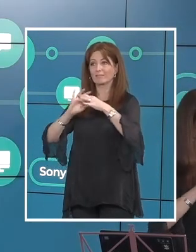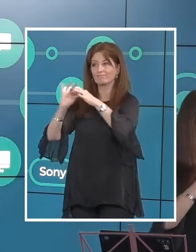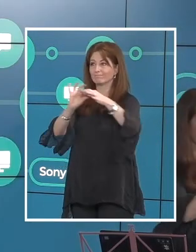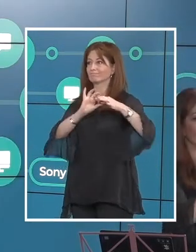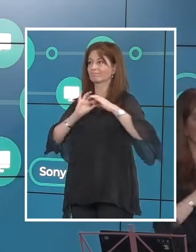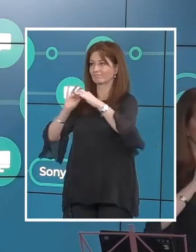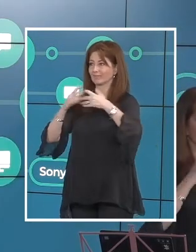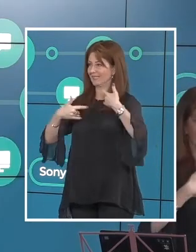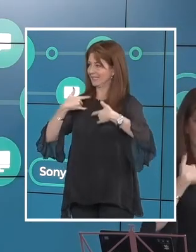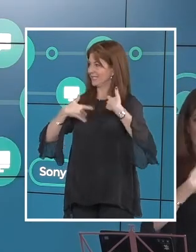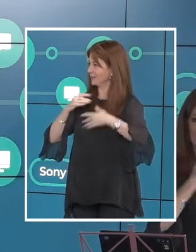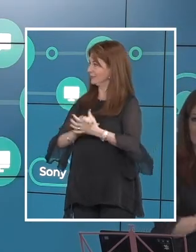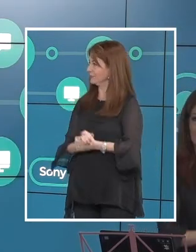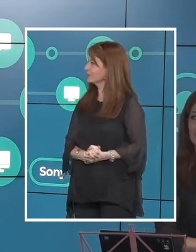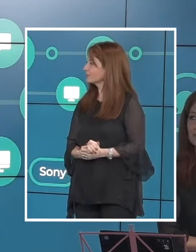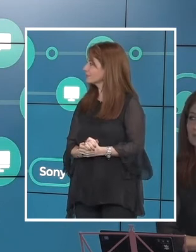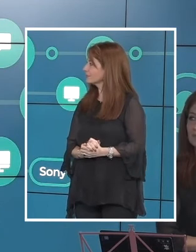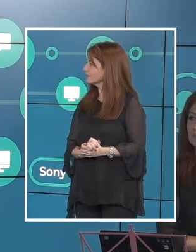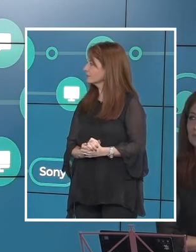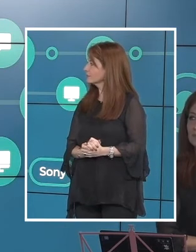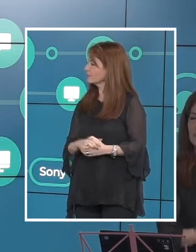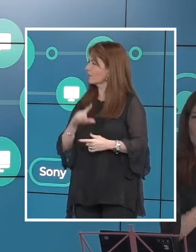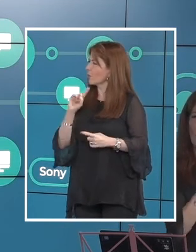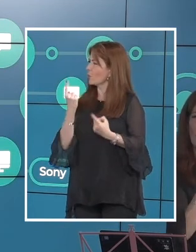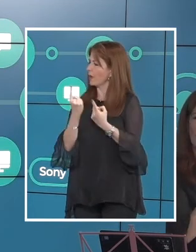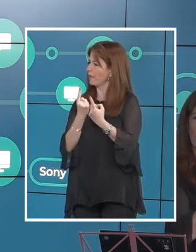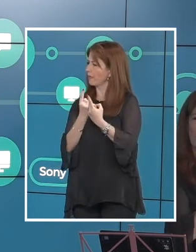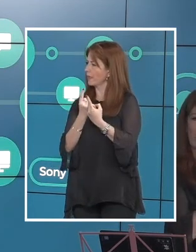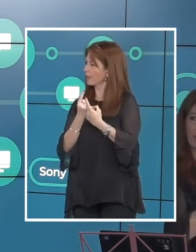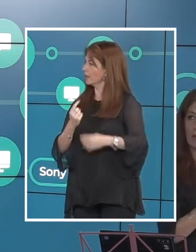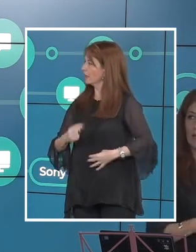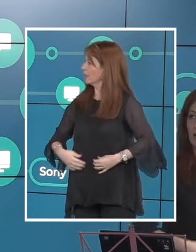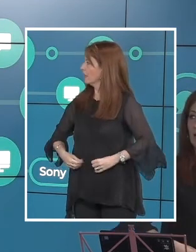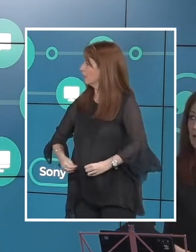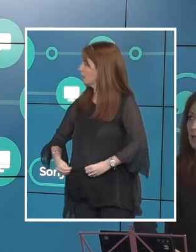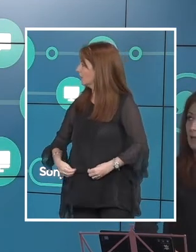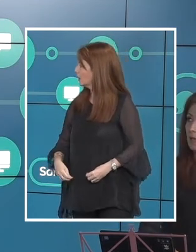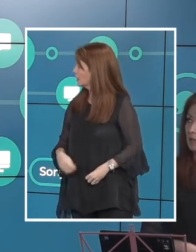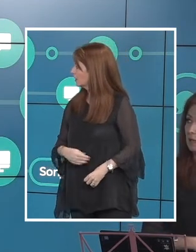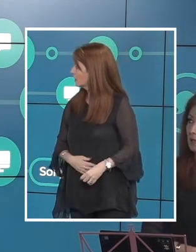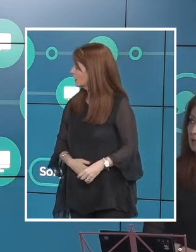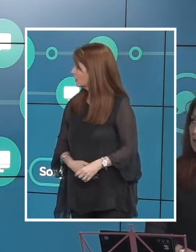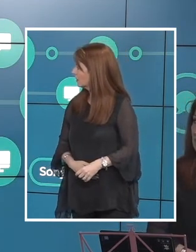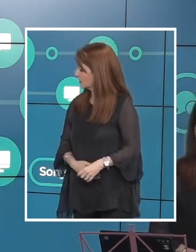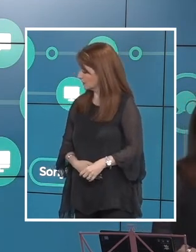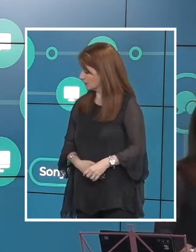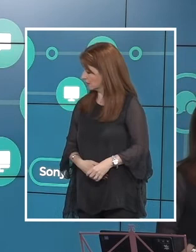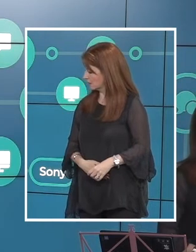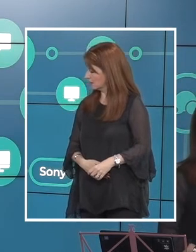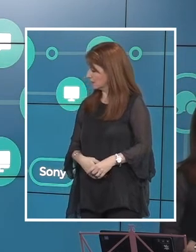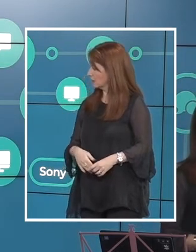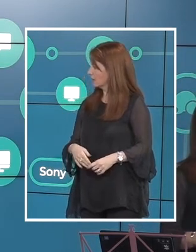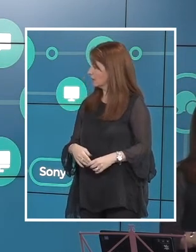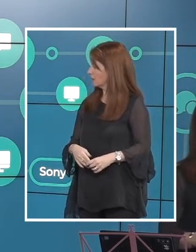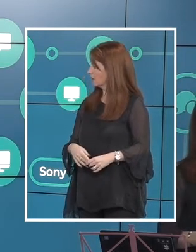I've got one thing is, somebody's just said, is it definitely S. Soloway or Sam Soloway, sorry, your